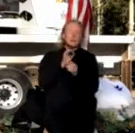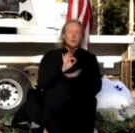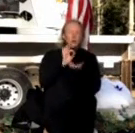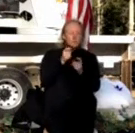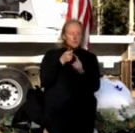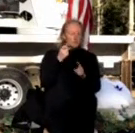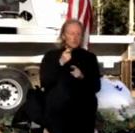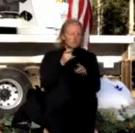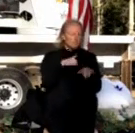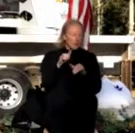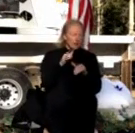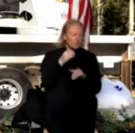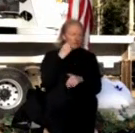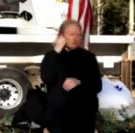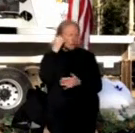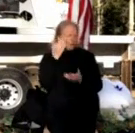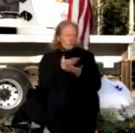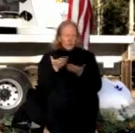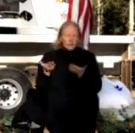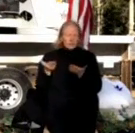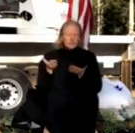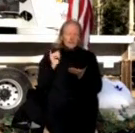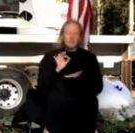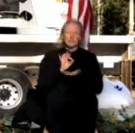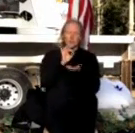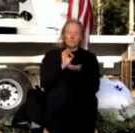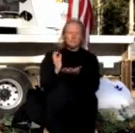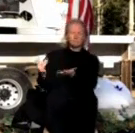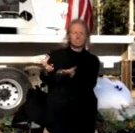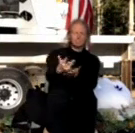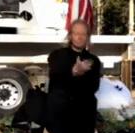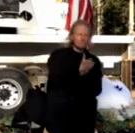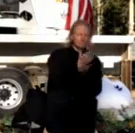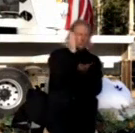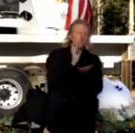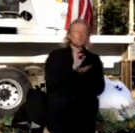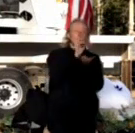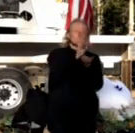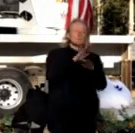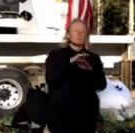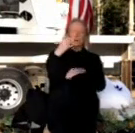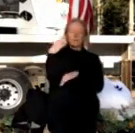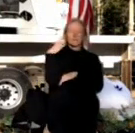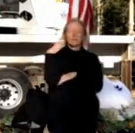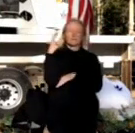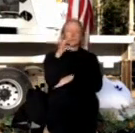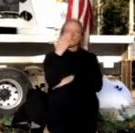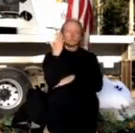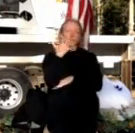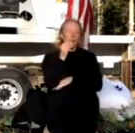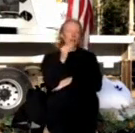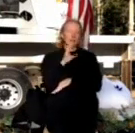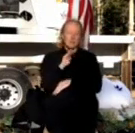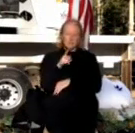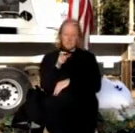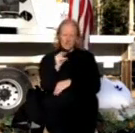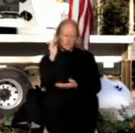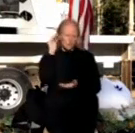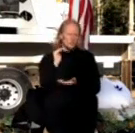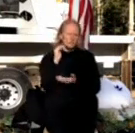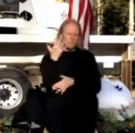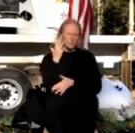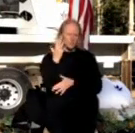common household items. So those ornaments will be collected and hung on the Capitol Christmas tree and the companion trees and make their